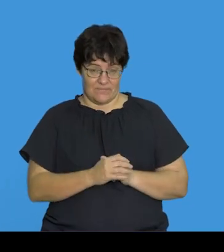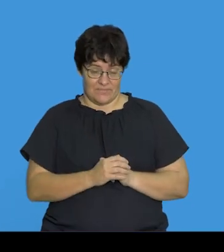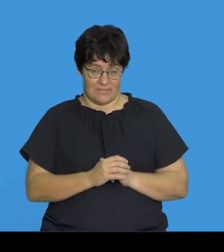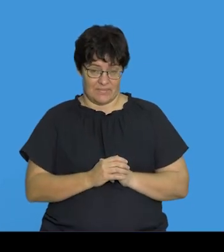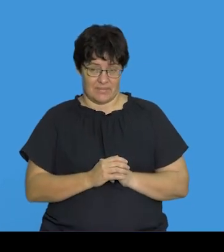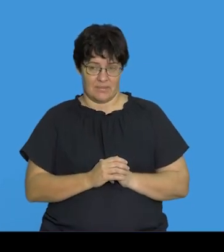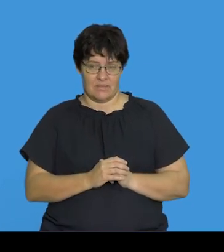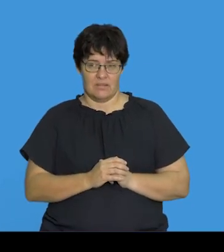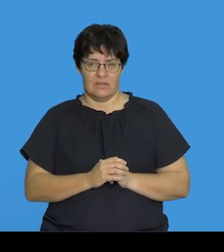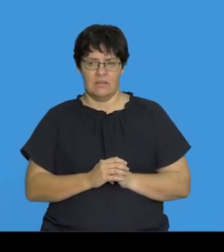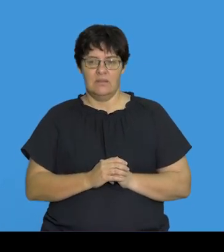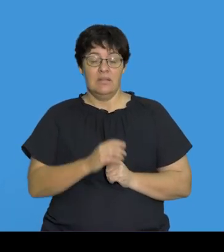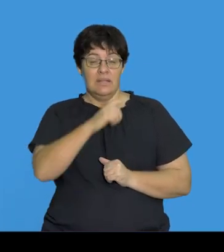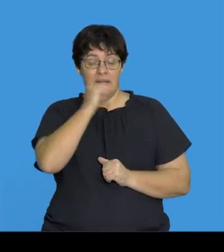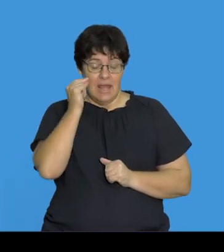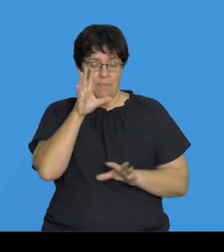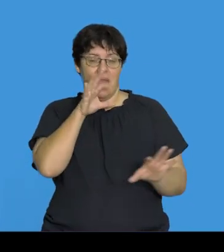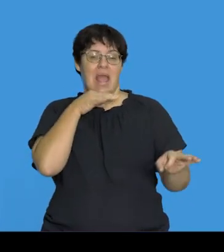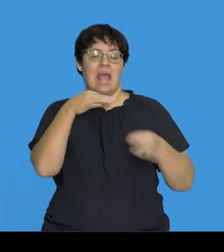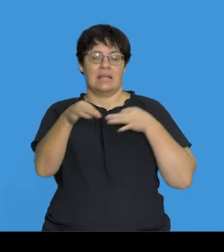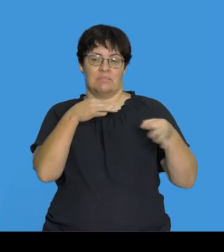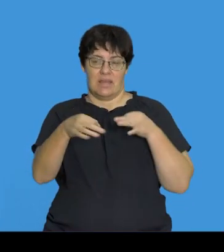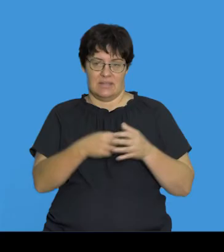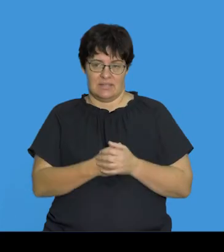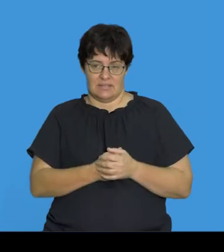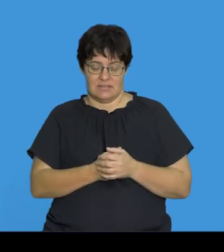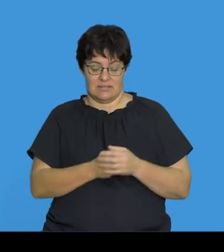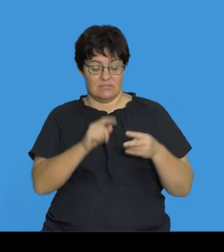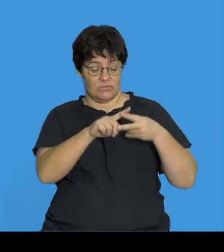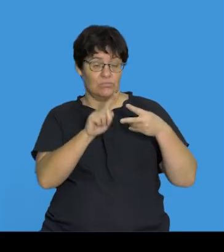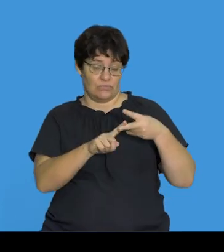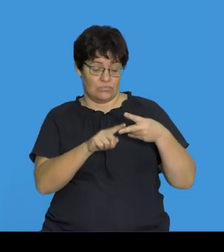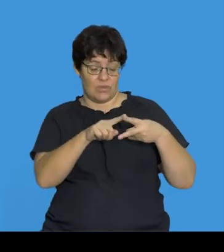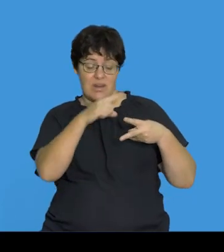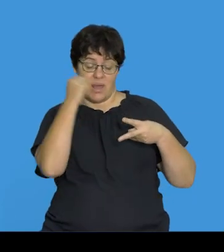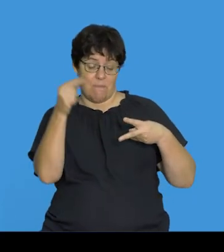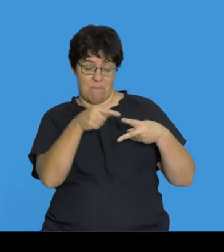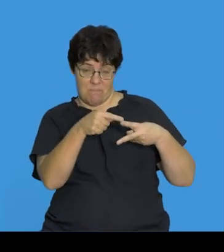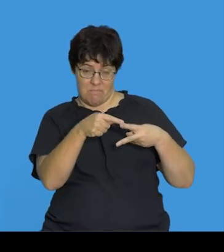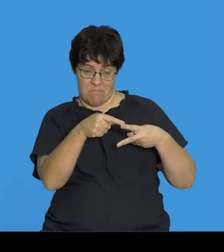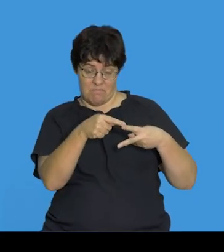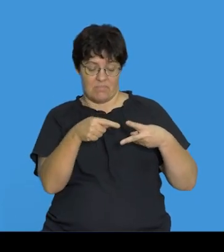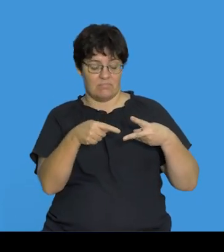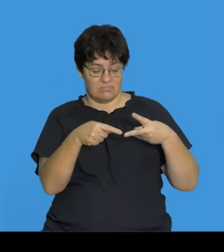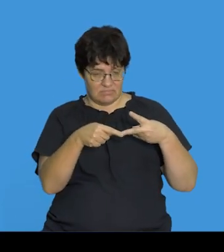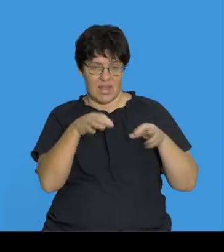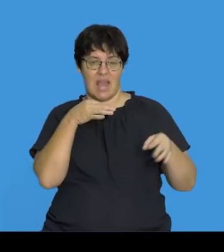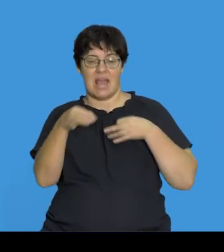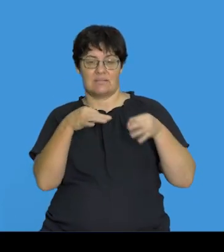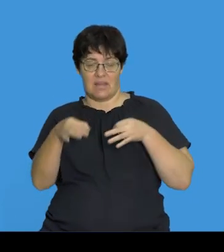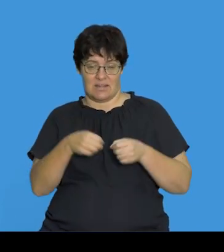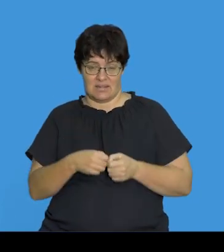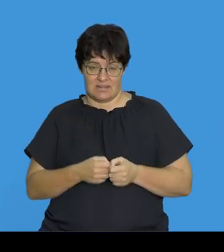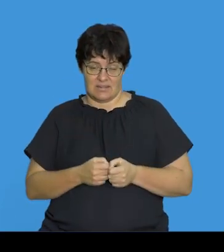Let's look at question F. Name and describe. So there's 2 parts to this question. We've got to firstly name,